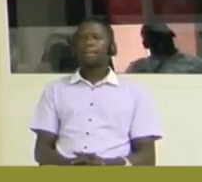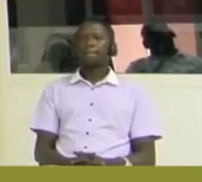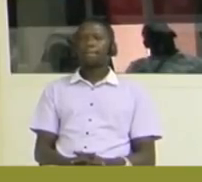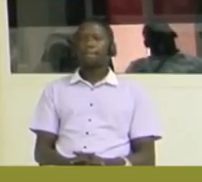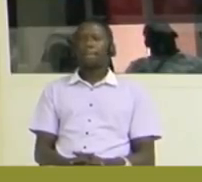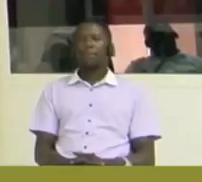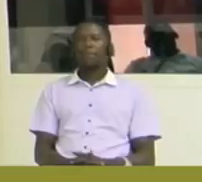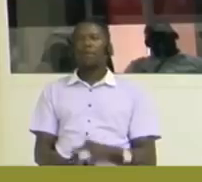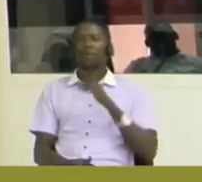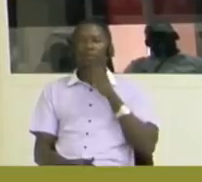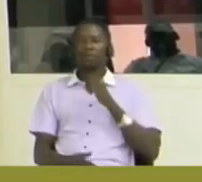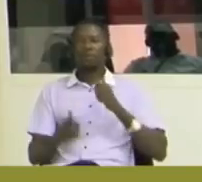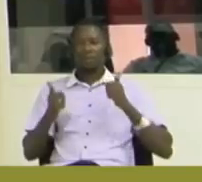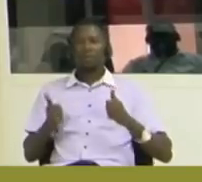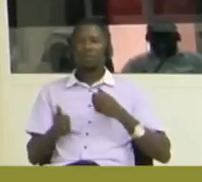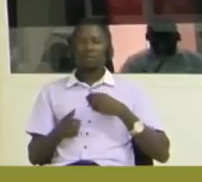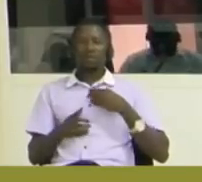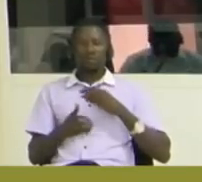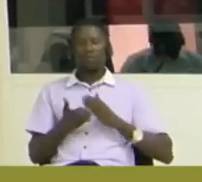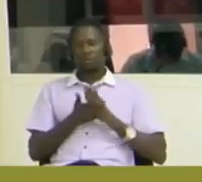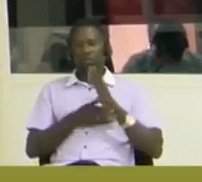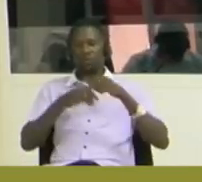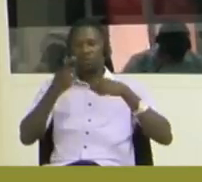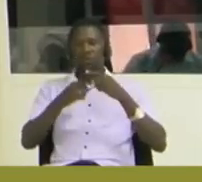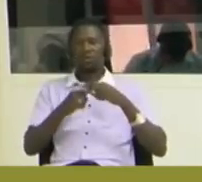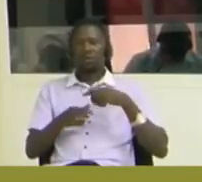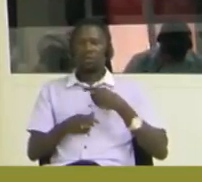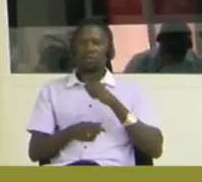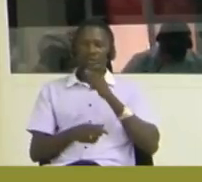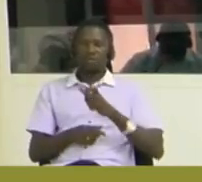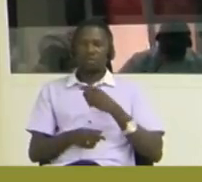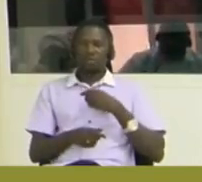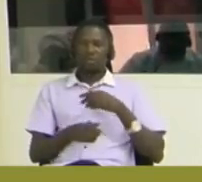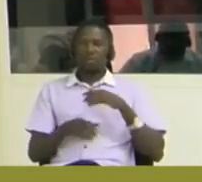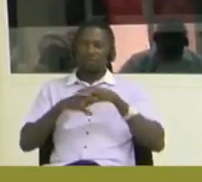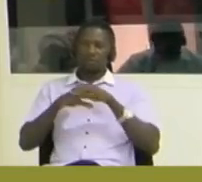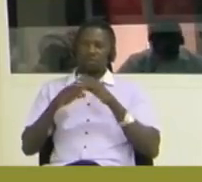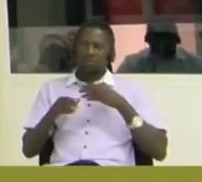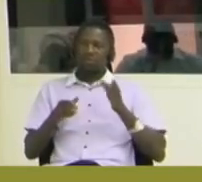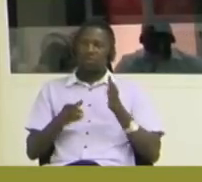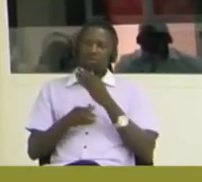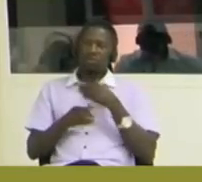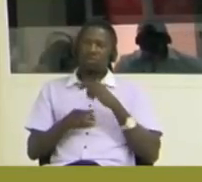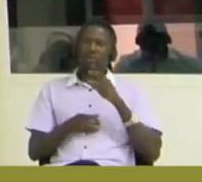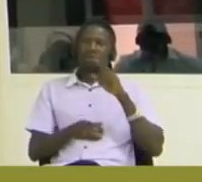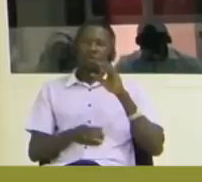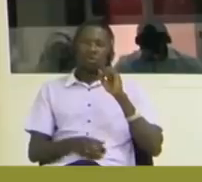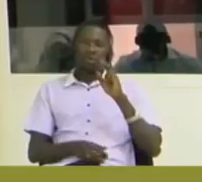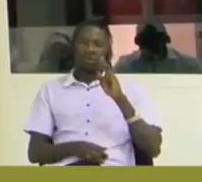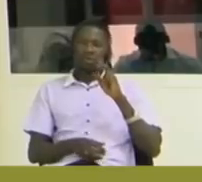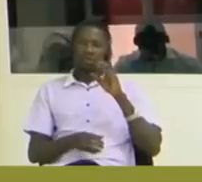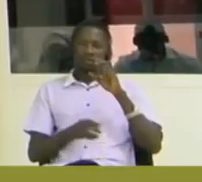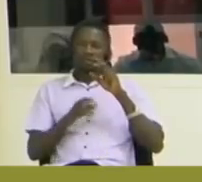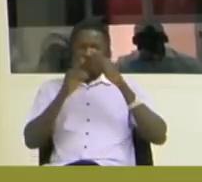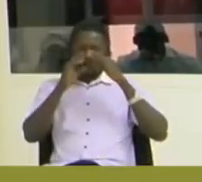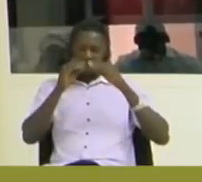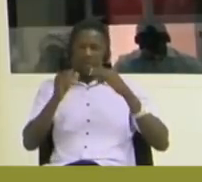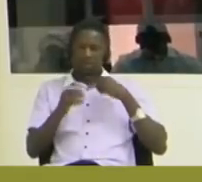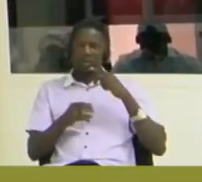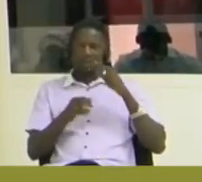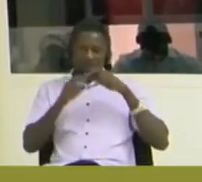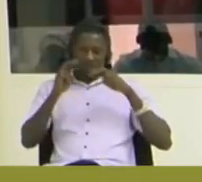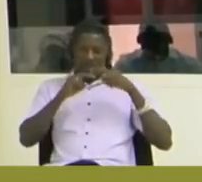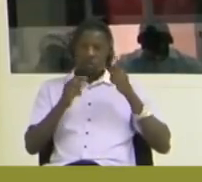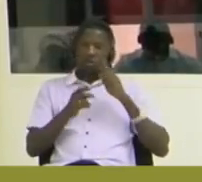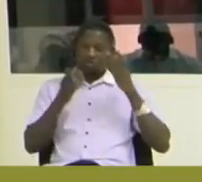Mr. Chair, perhaps I should just proceed and one of my colleagues would go to the OV van and inquire as to what is the problem with that